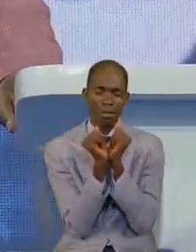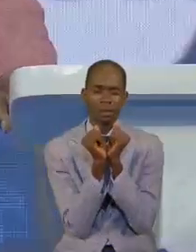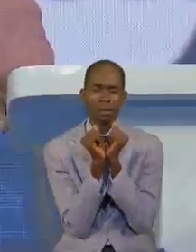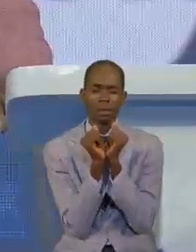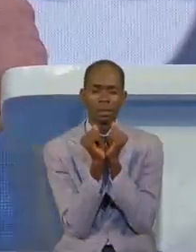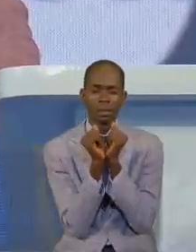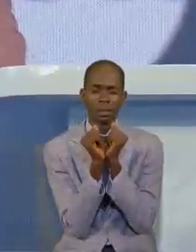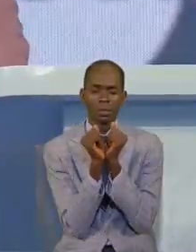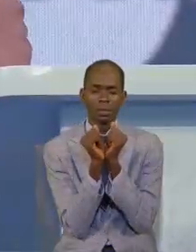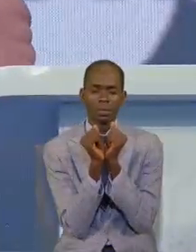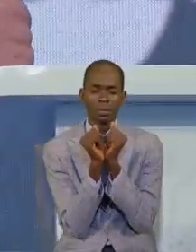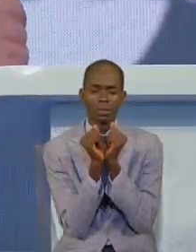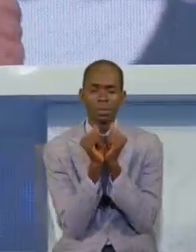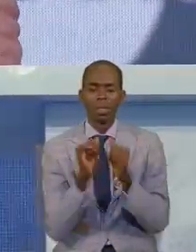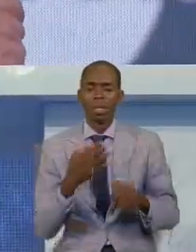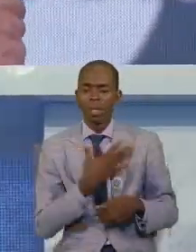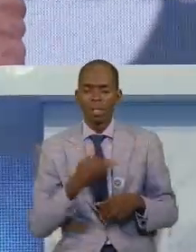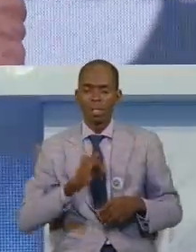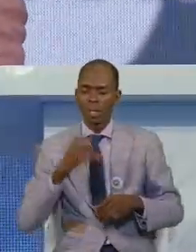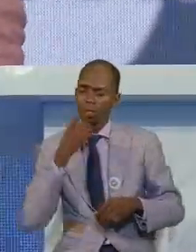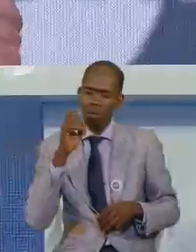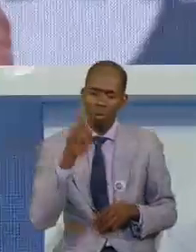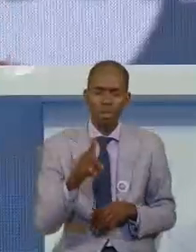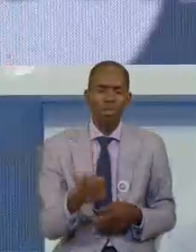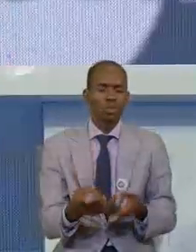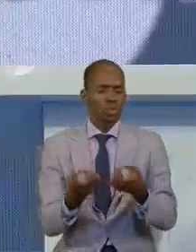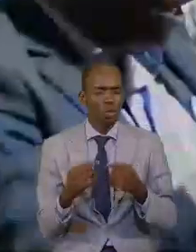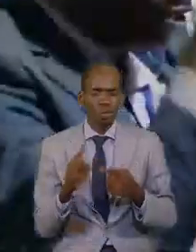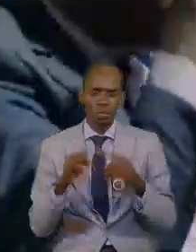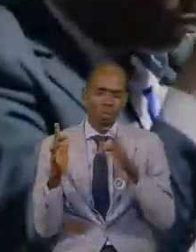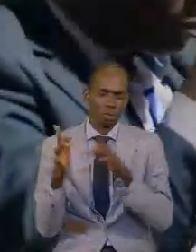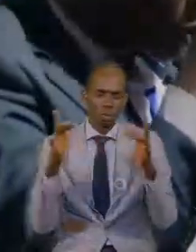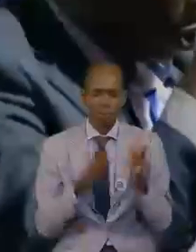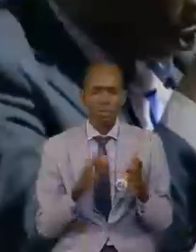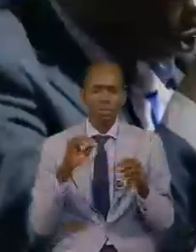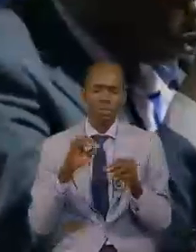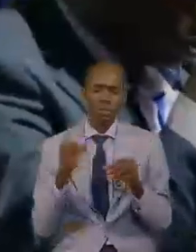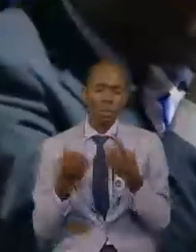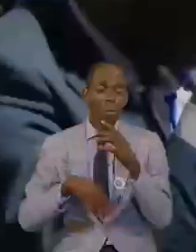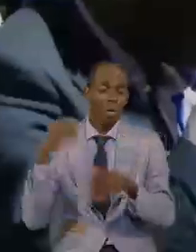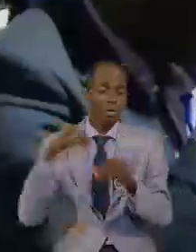I bind. And I command you, come out in Jesus' name.